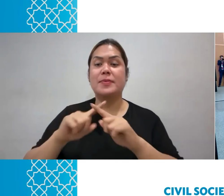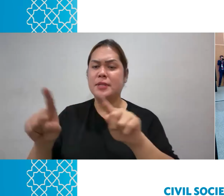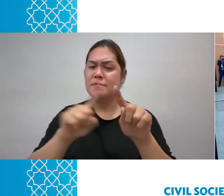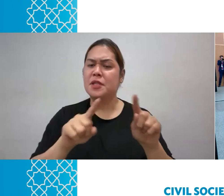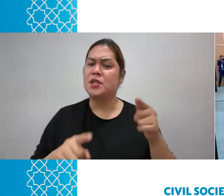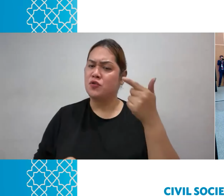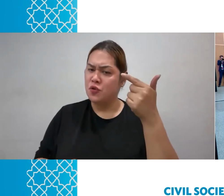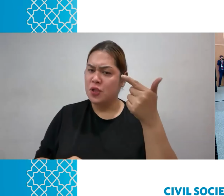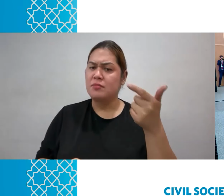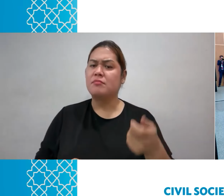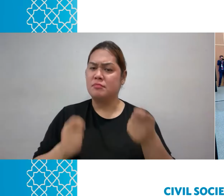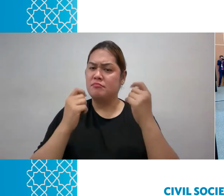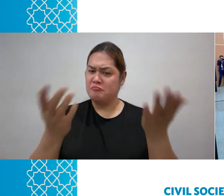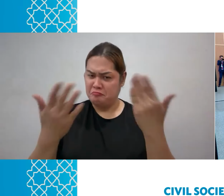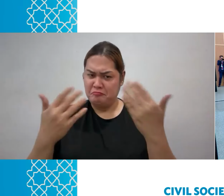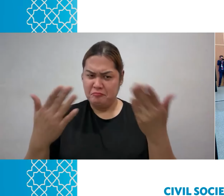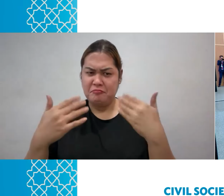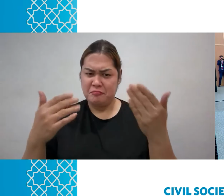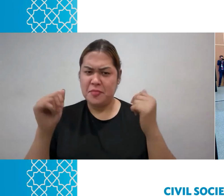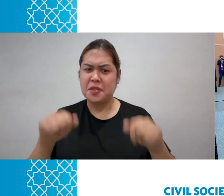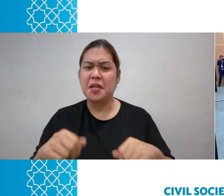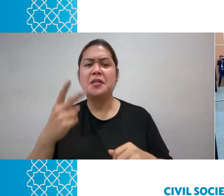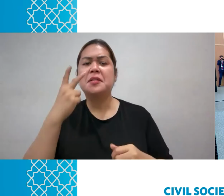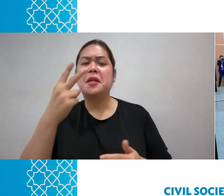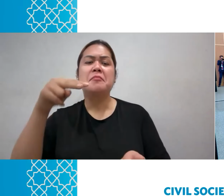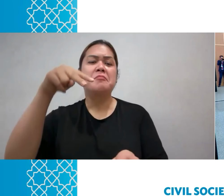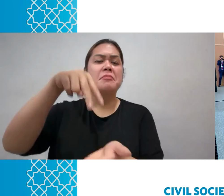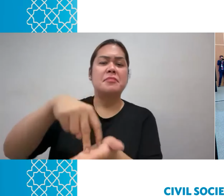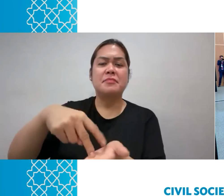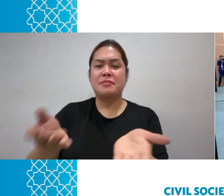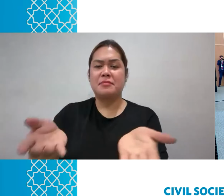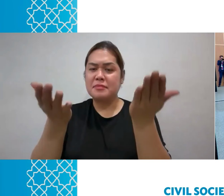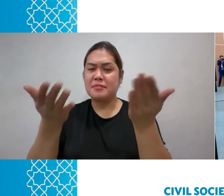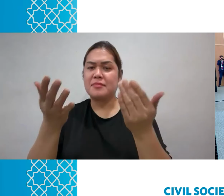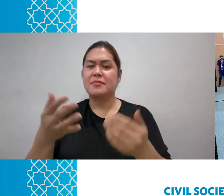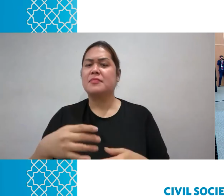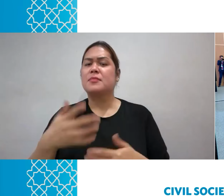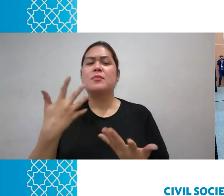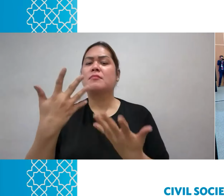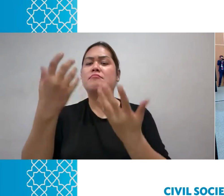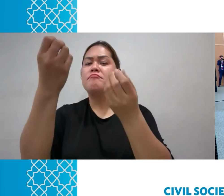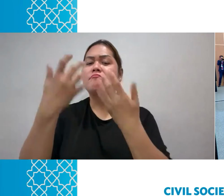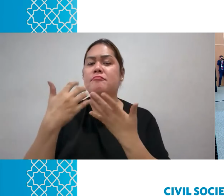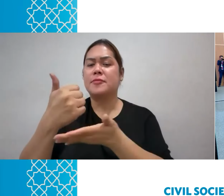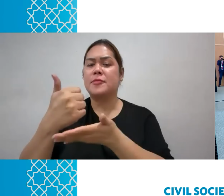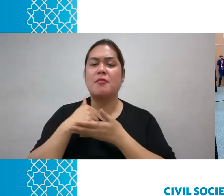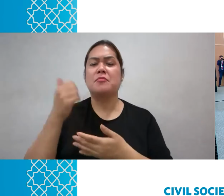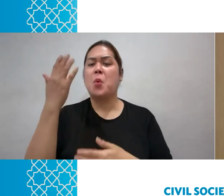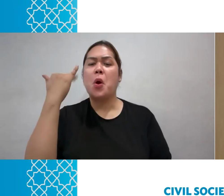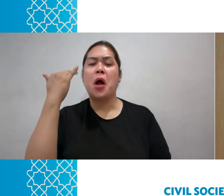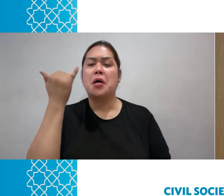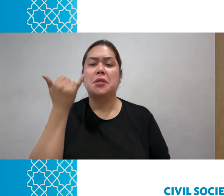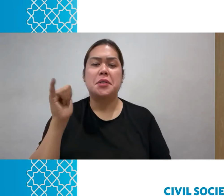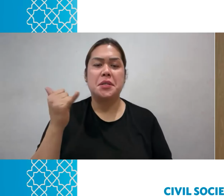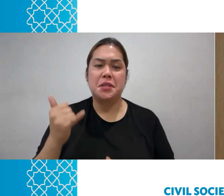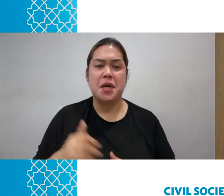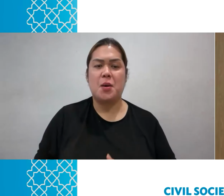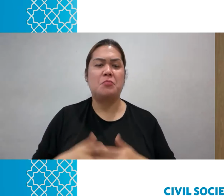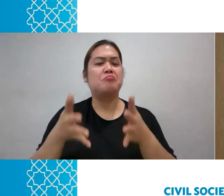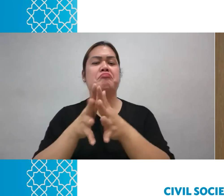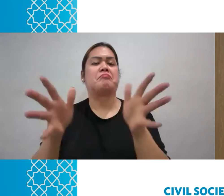take a mic and just let us know and help us with why yellow, so we'll be able to explain on this. But speaking